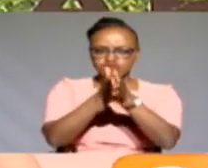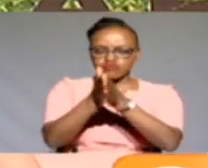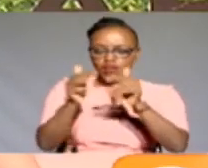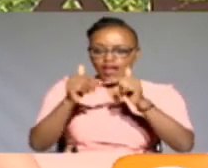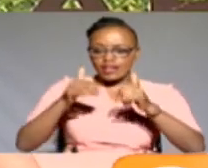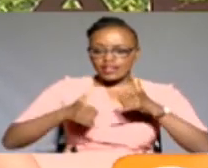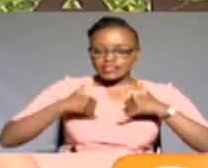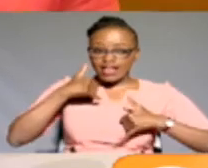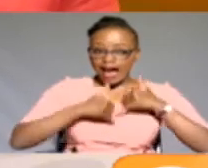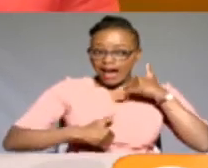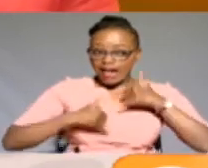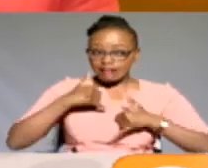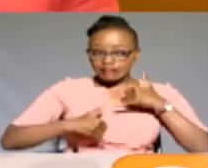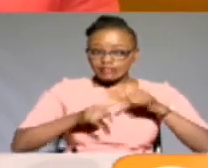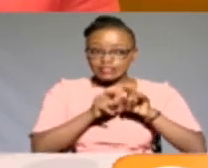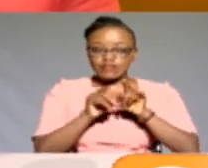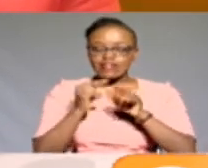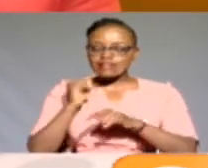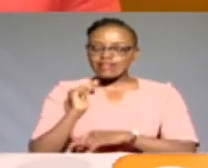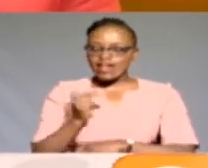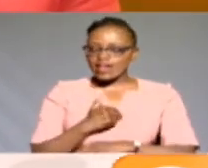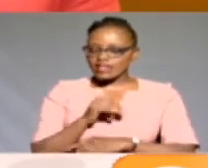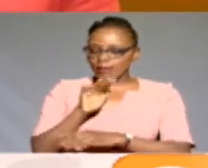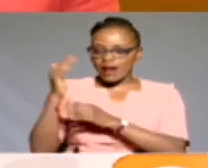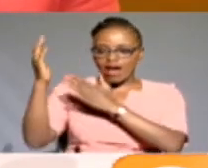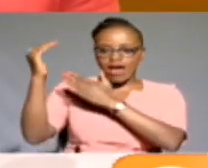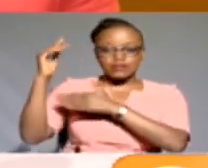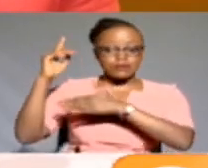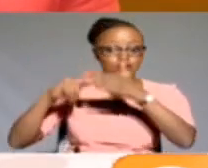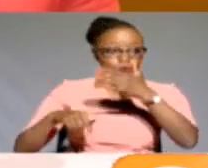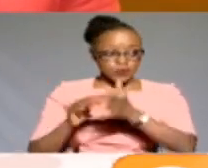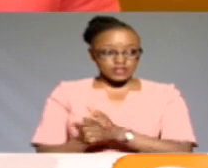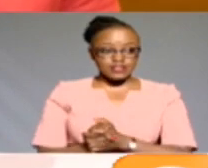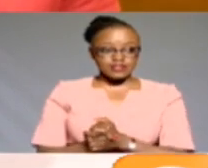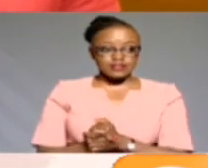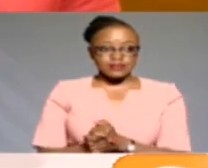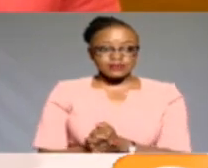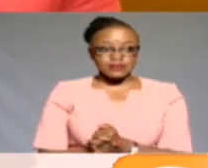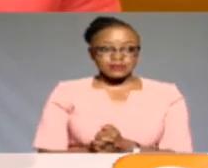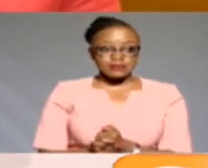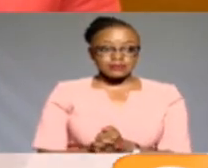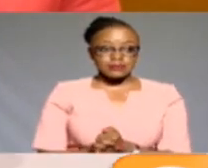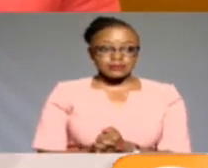Algeria. Bernard, what can you tell us about their expectations?